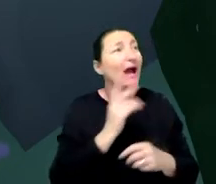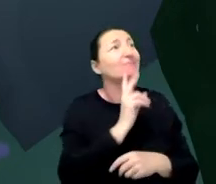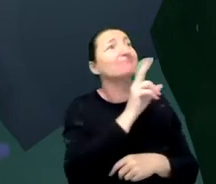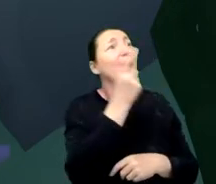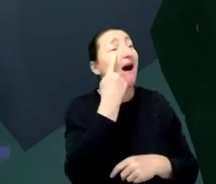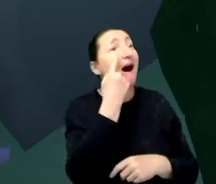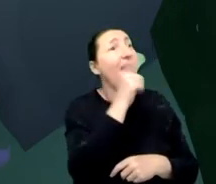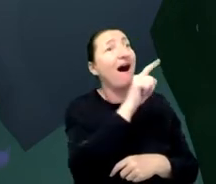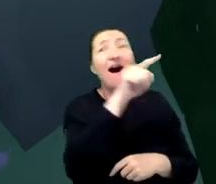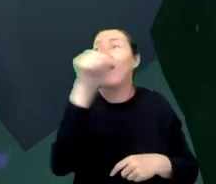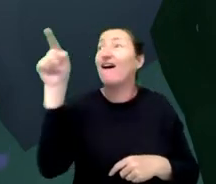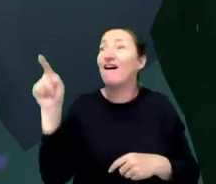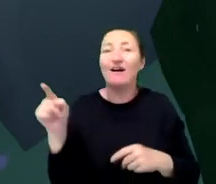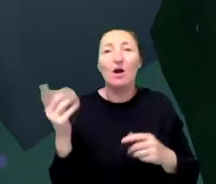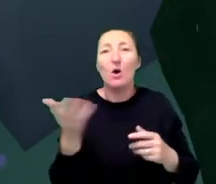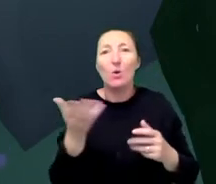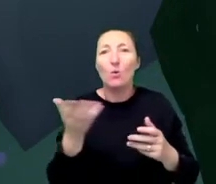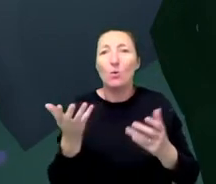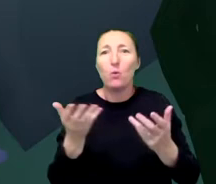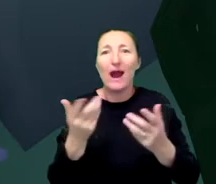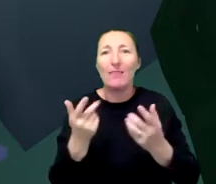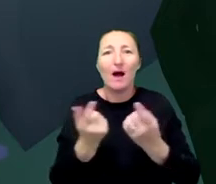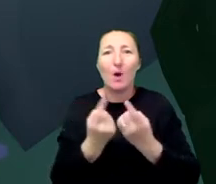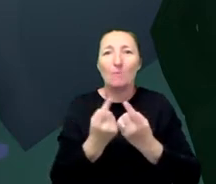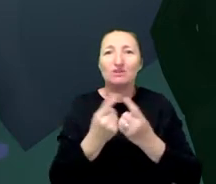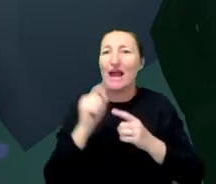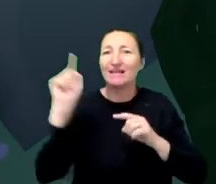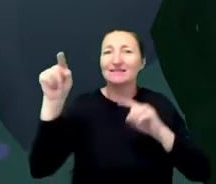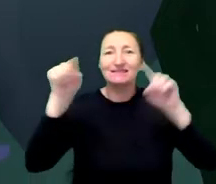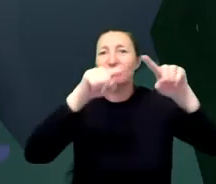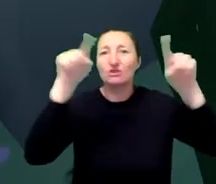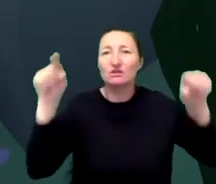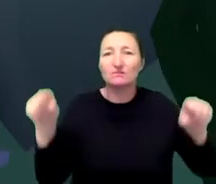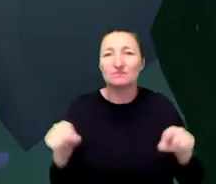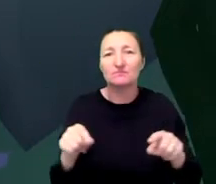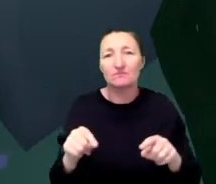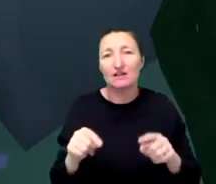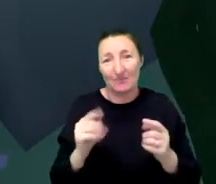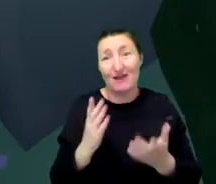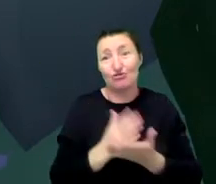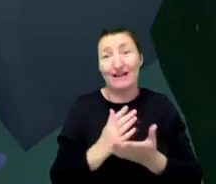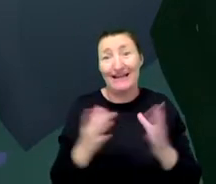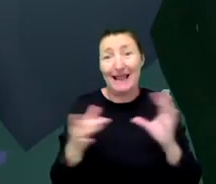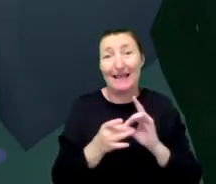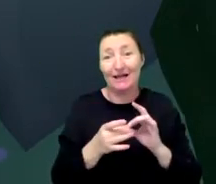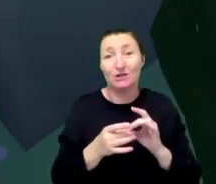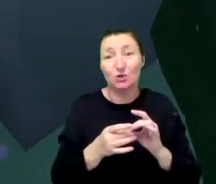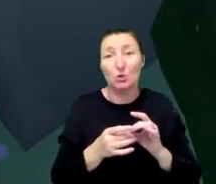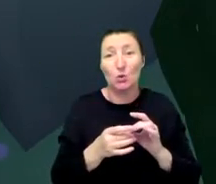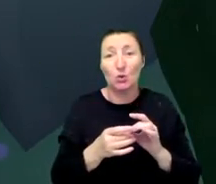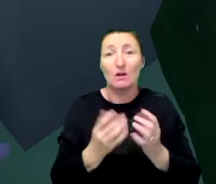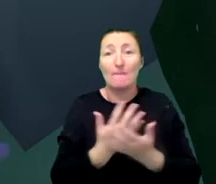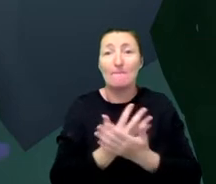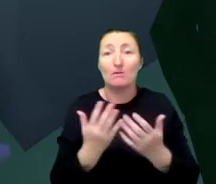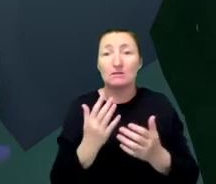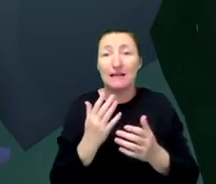don't know, it would be really exciting to think more about, yeah, where we can take this. That definitely would live to the name of Hive Mind. It would, yeah, I think it needs to be a multiplayer. Also, like, as you